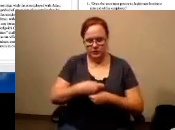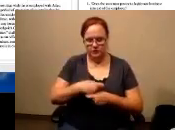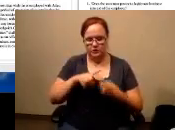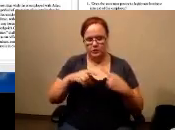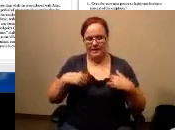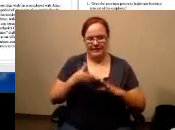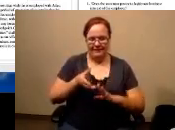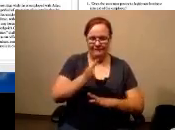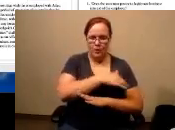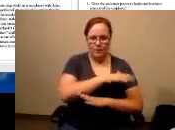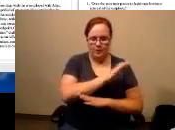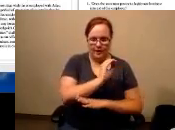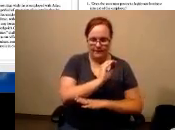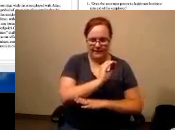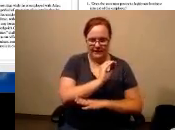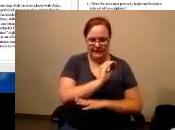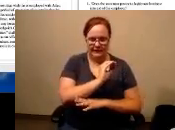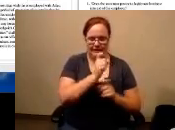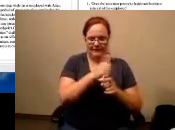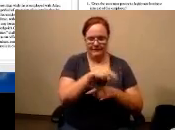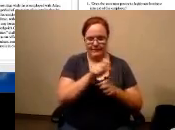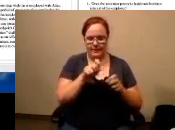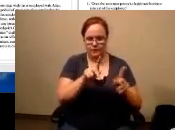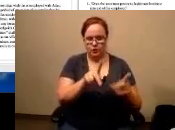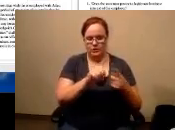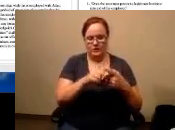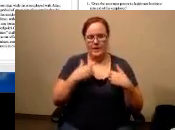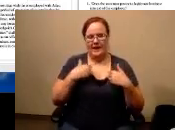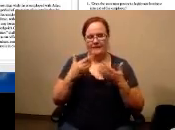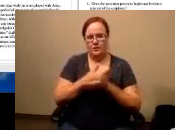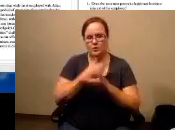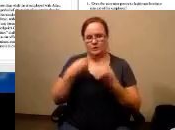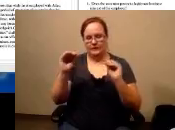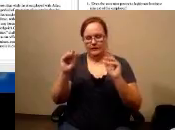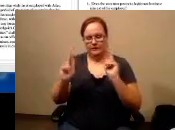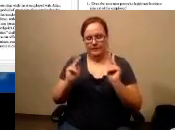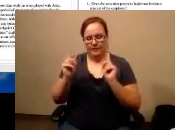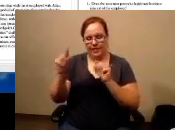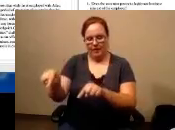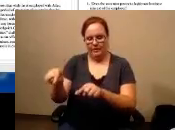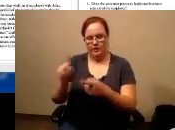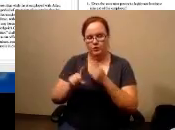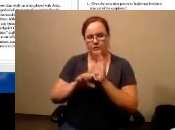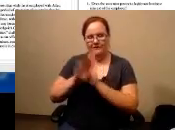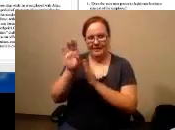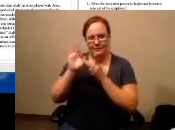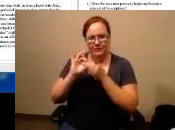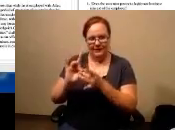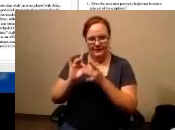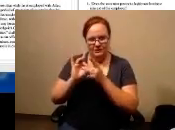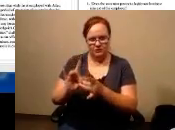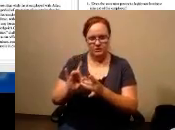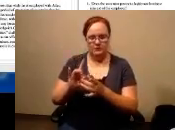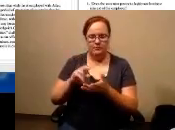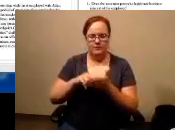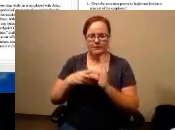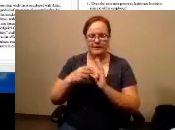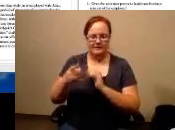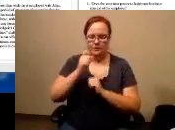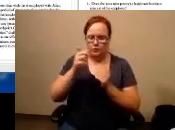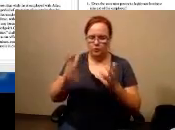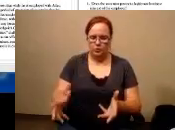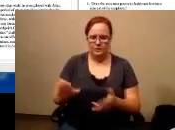former company a chance to get new salespeople out there to build those relationships so they don't lose the